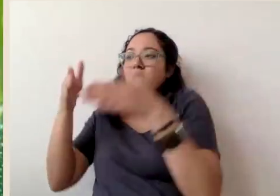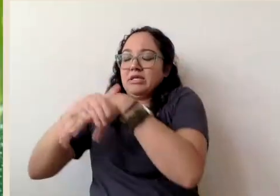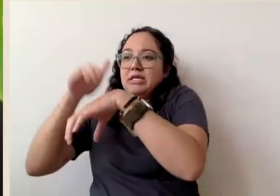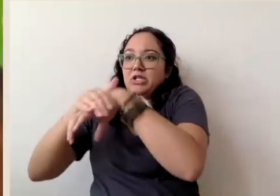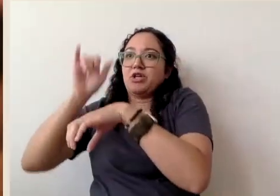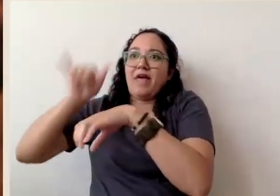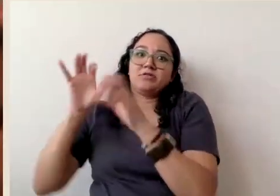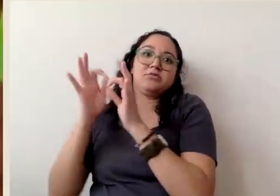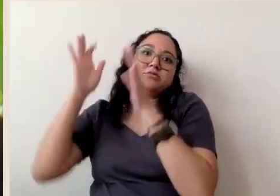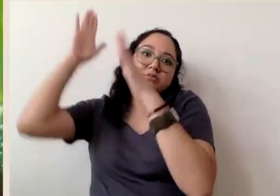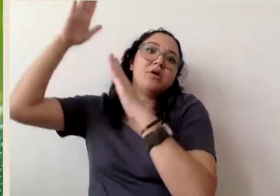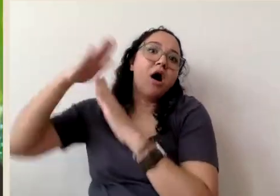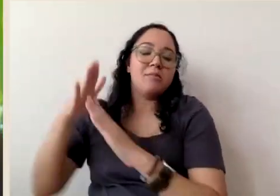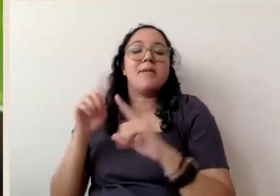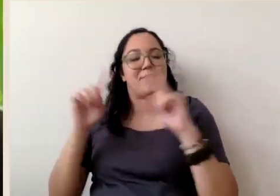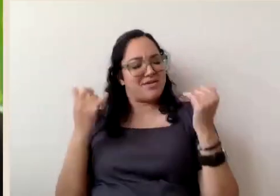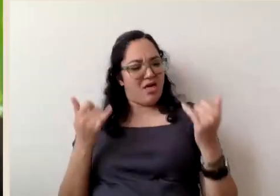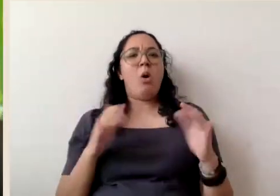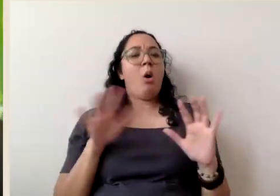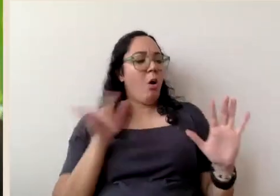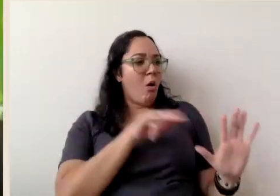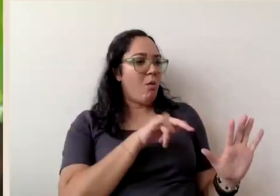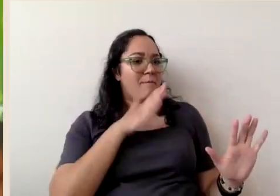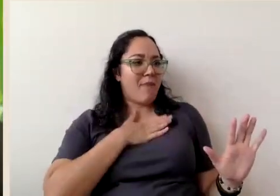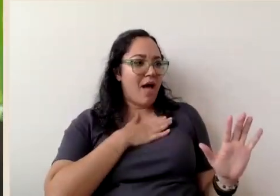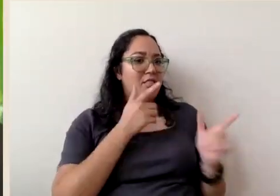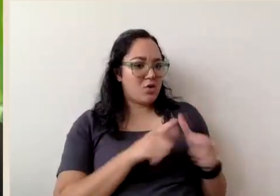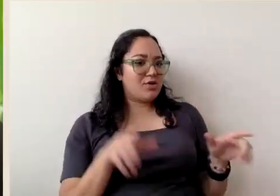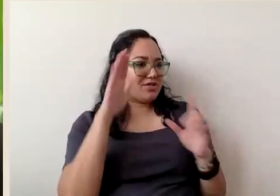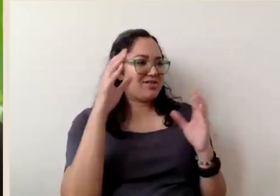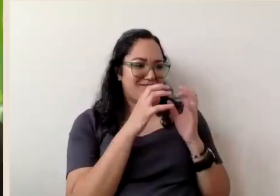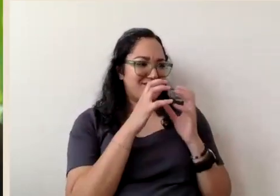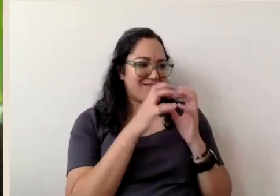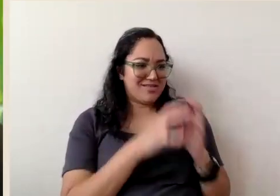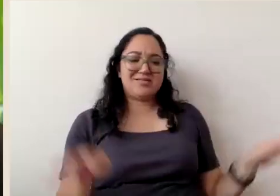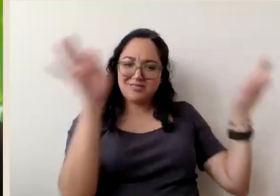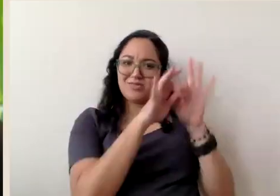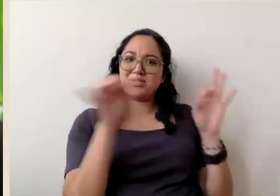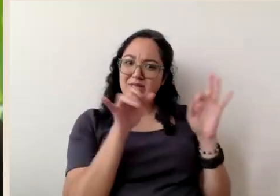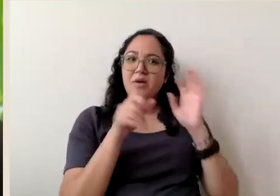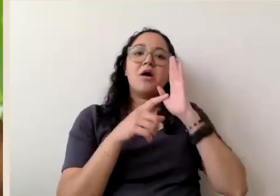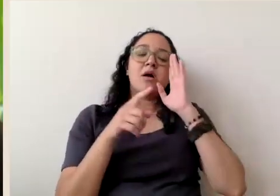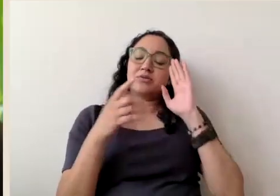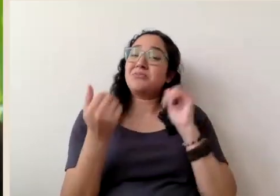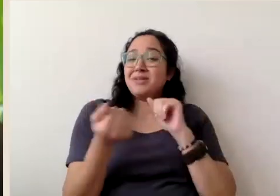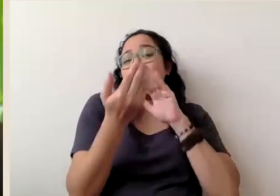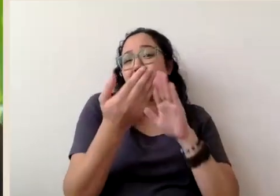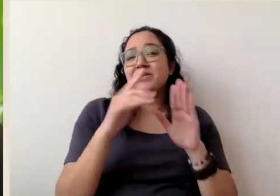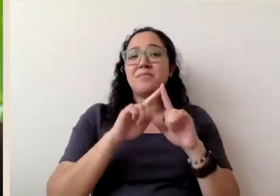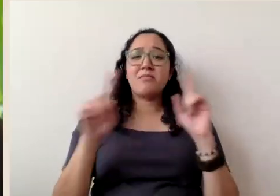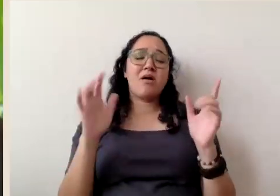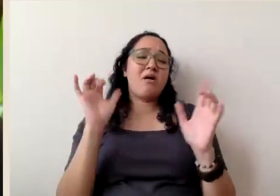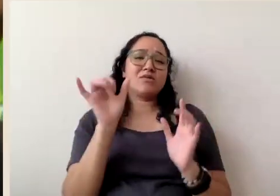so that's Hmm. something that has been a challenge, but also a big opportunity in terms of, again, empowering